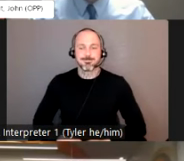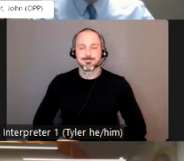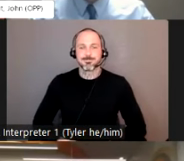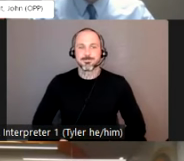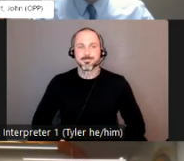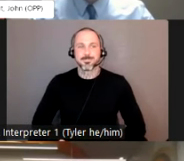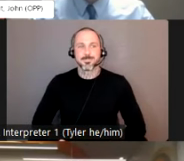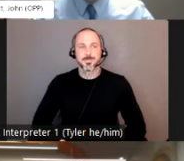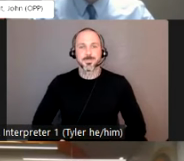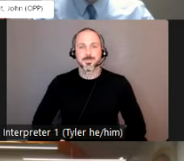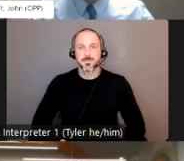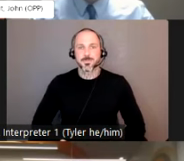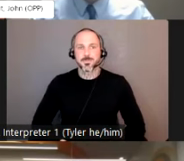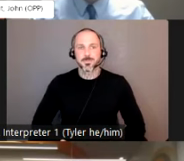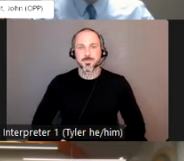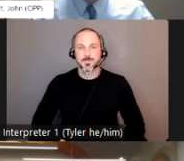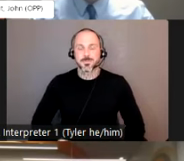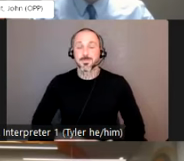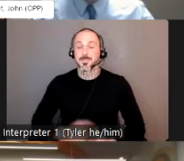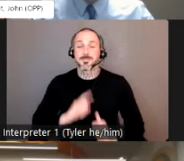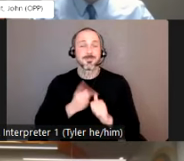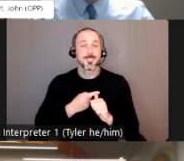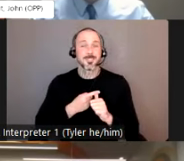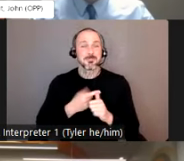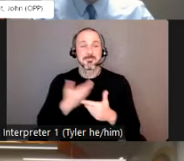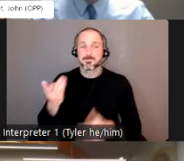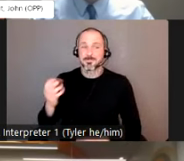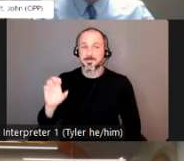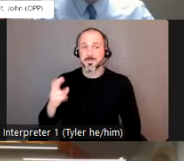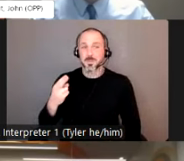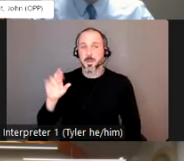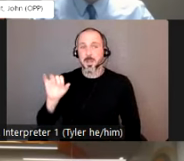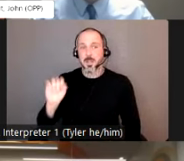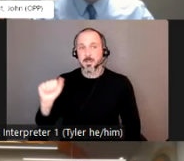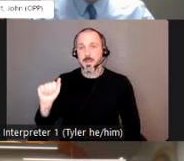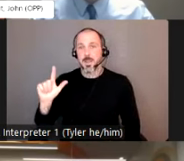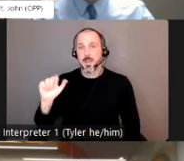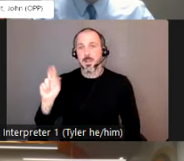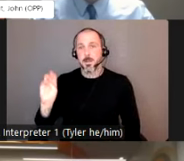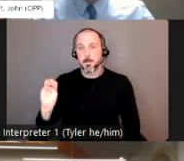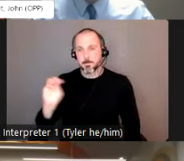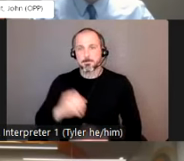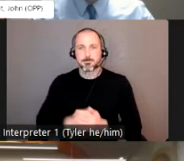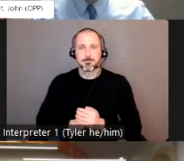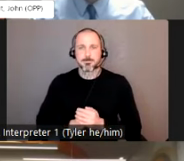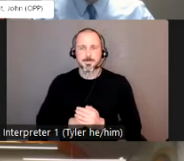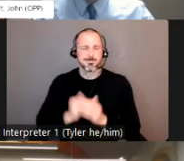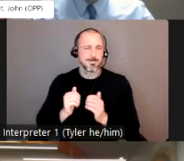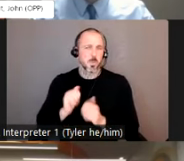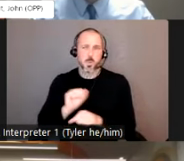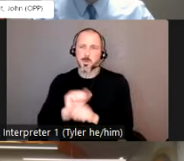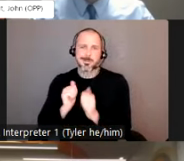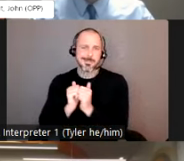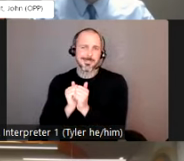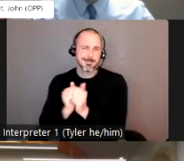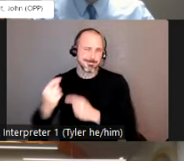So it gives me pleasure to introduce Chris Allum. So Chris and I have worked together for many years, and I've done other presentations together. So I'm